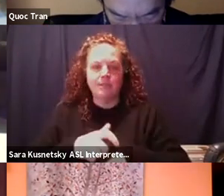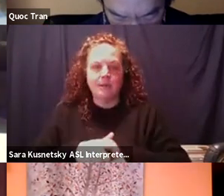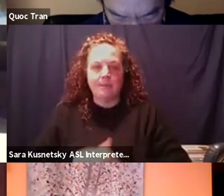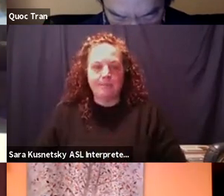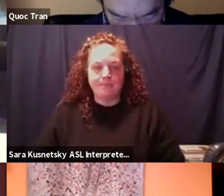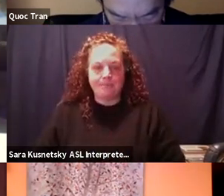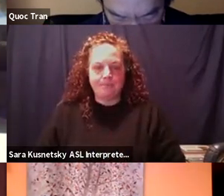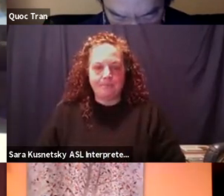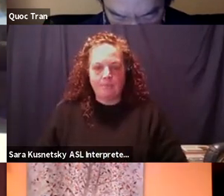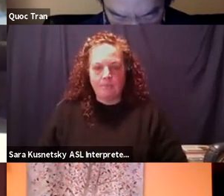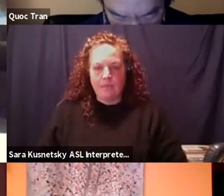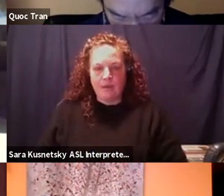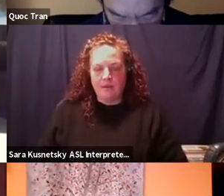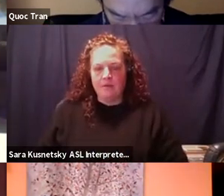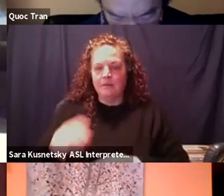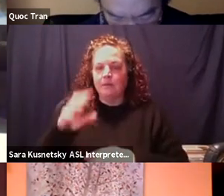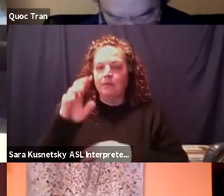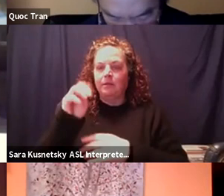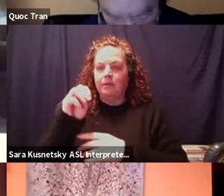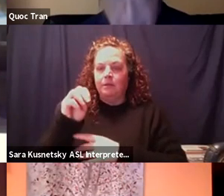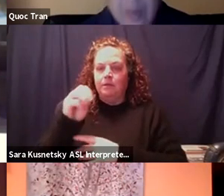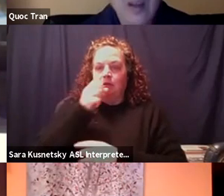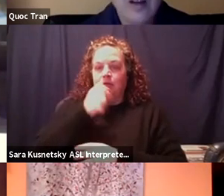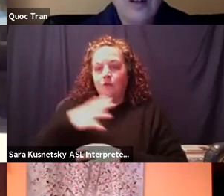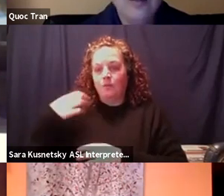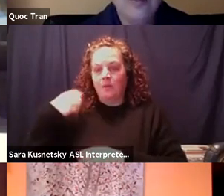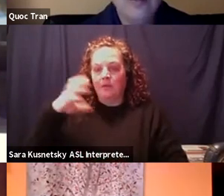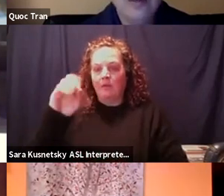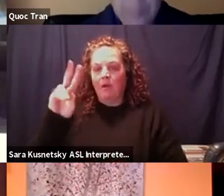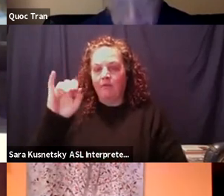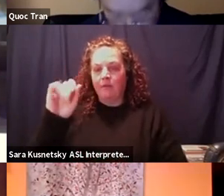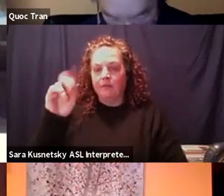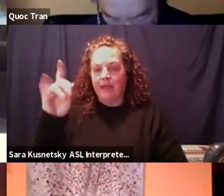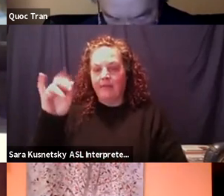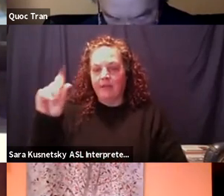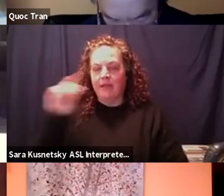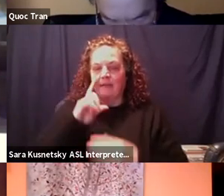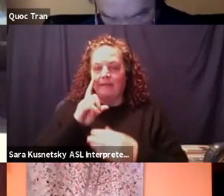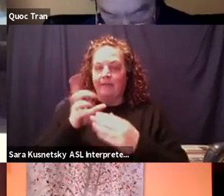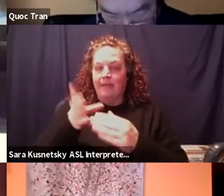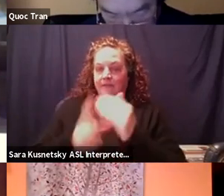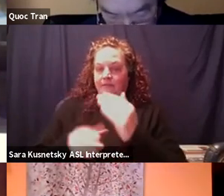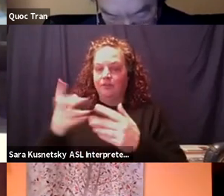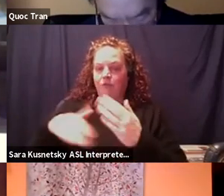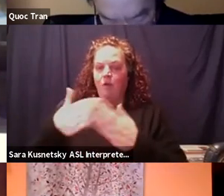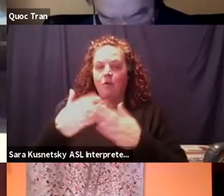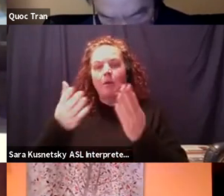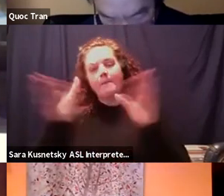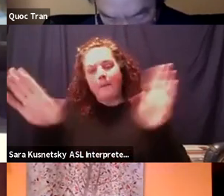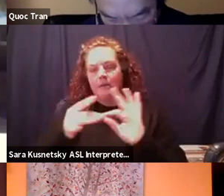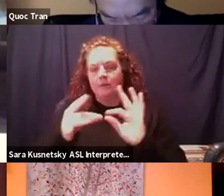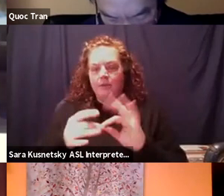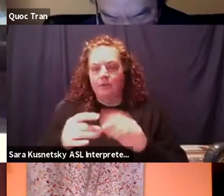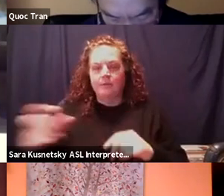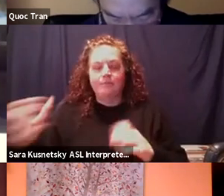Thank you. Ms. Oliver Davila, that concludes our speakers for general public comment. Thank you, Ms. Sullivan. And thank you to all